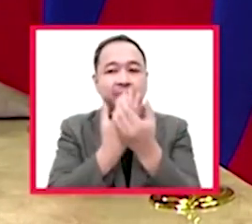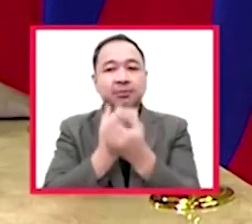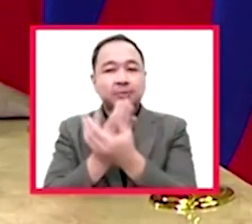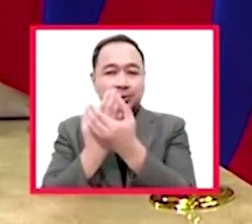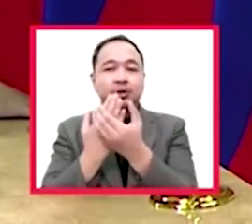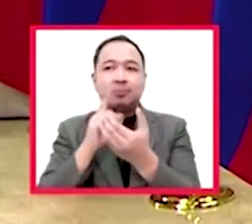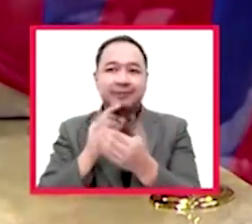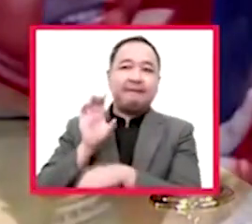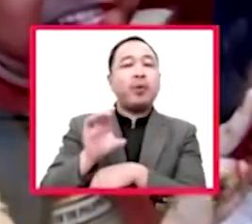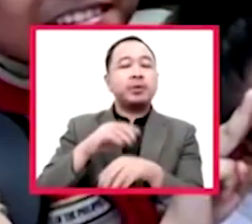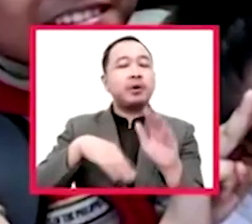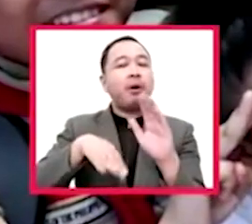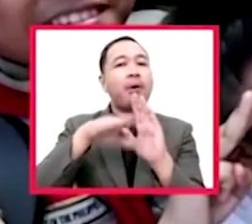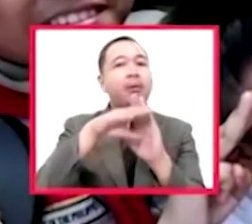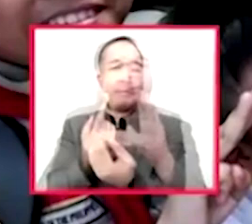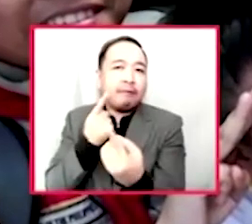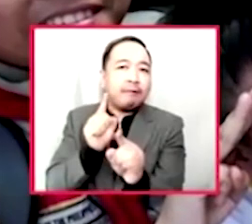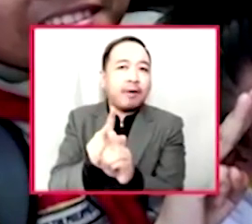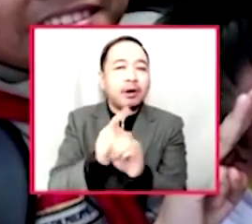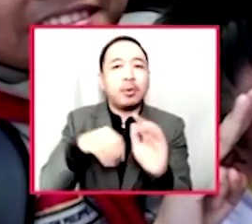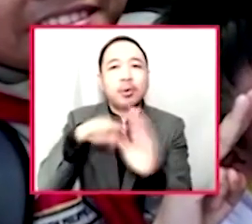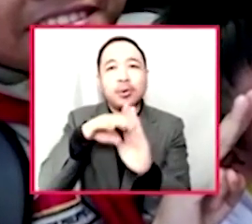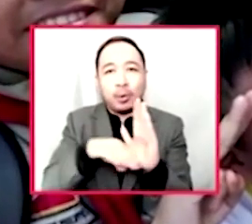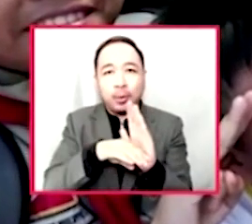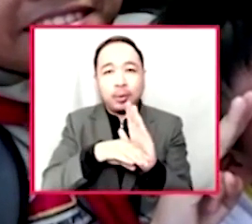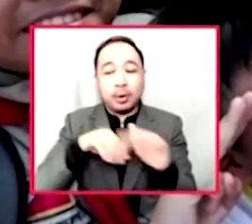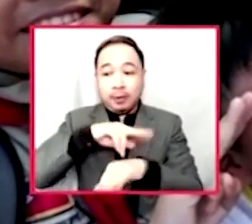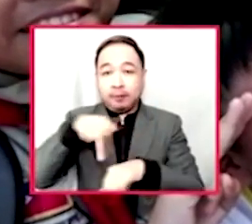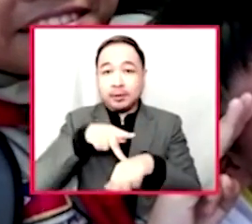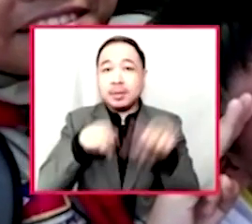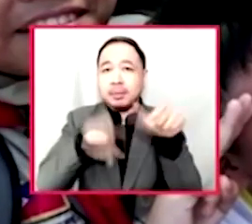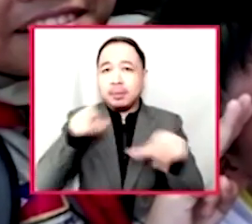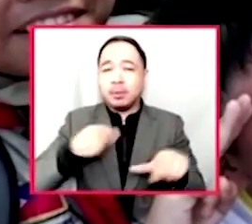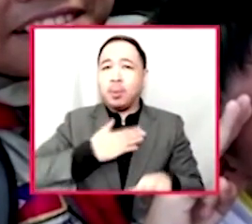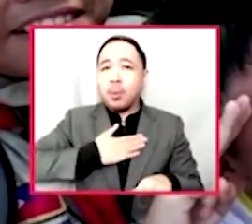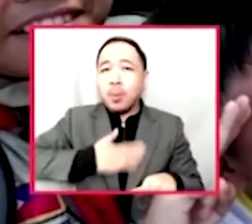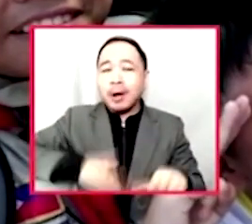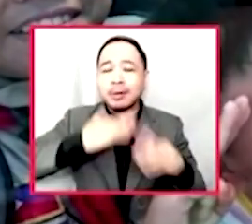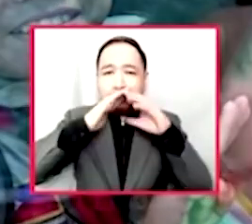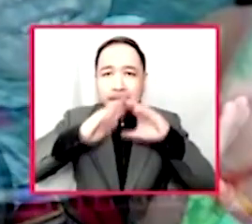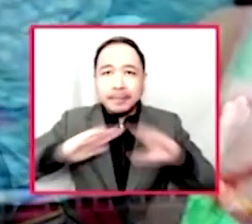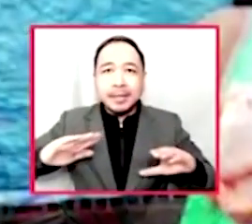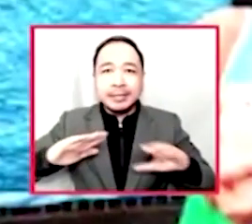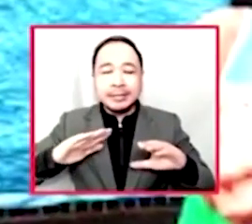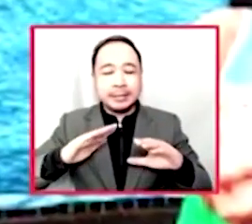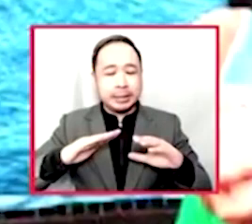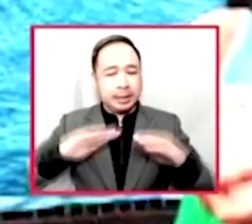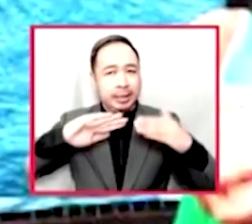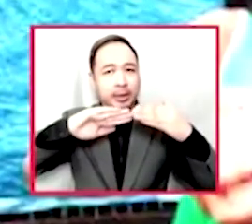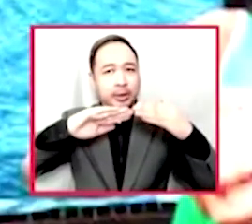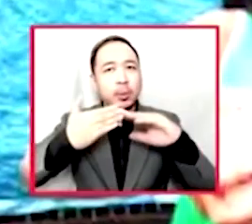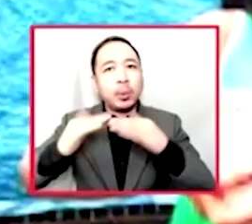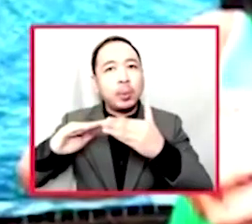Duterte tells the United Nations General Assembly he had instructed the Philippines Justice Department and police to review the conduct of the campaign in which more